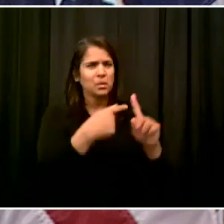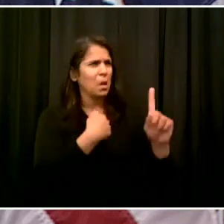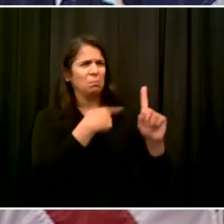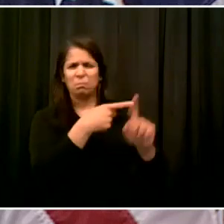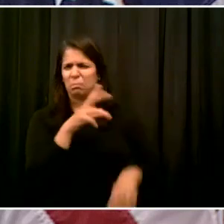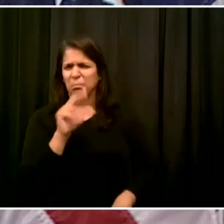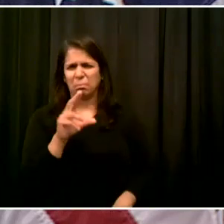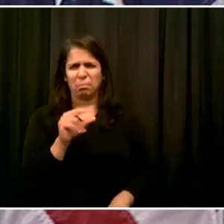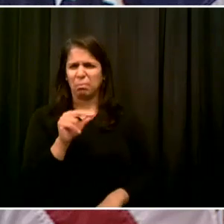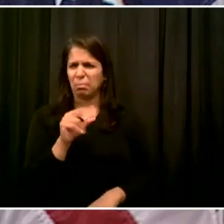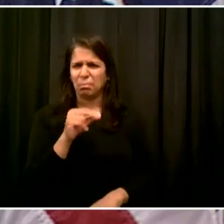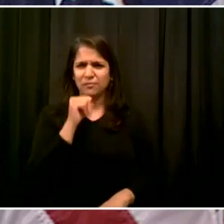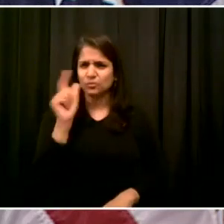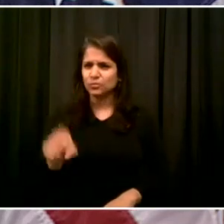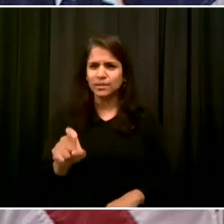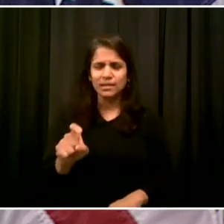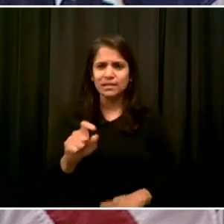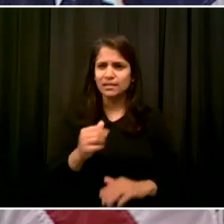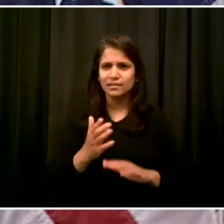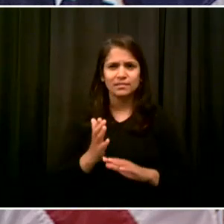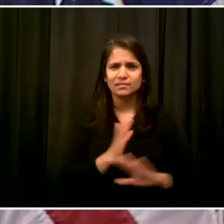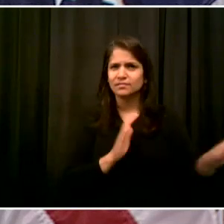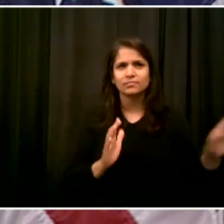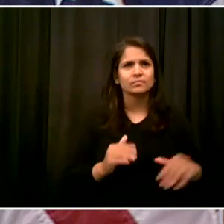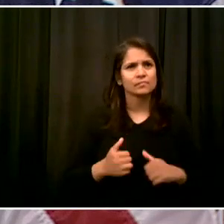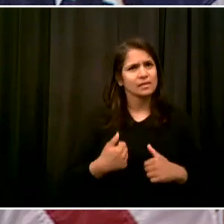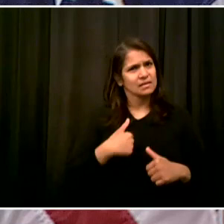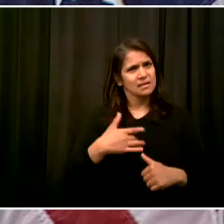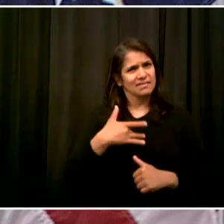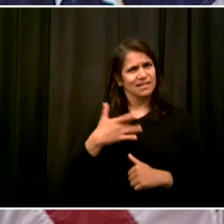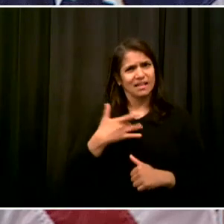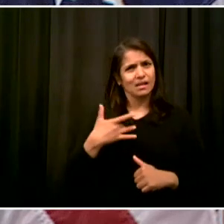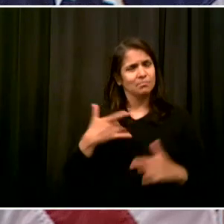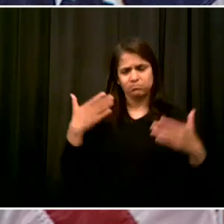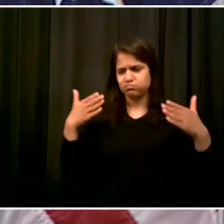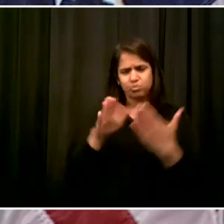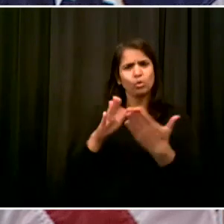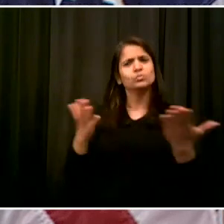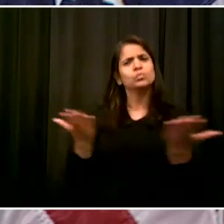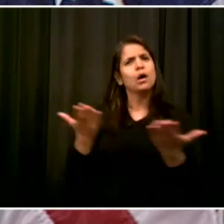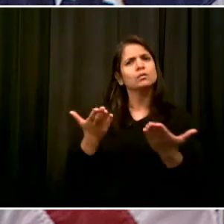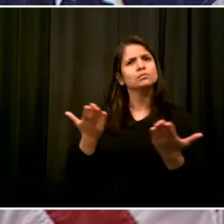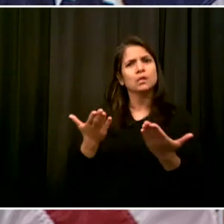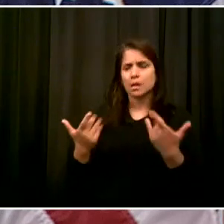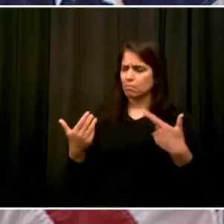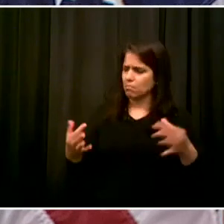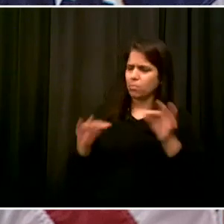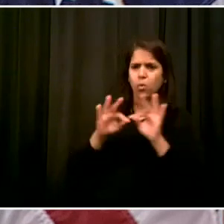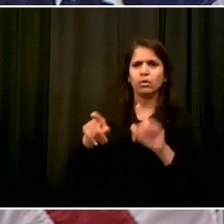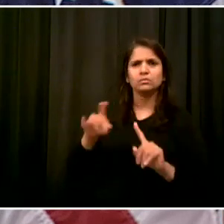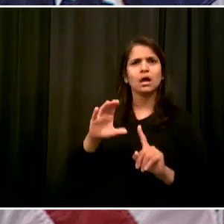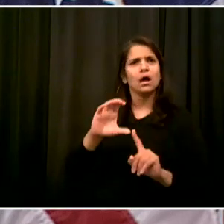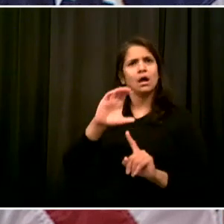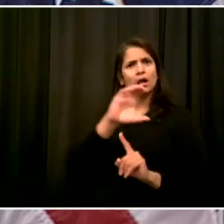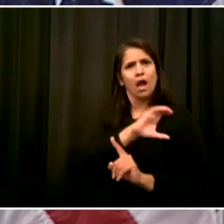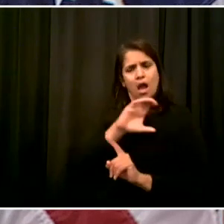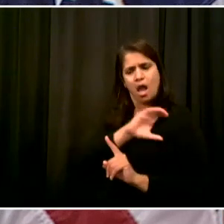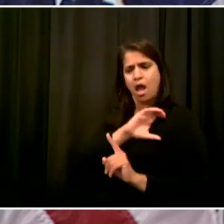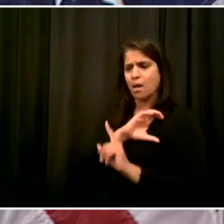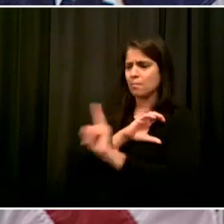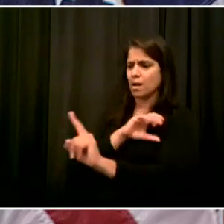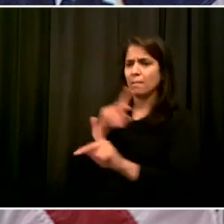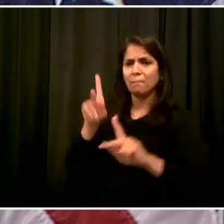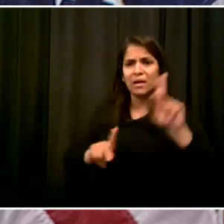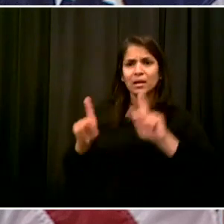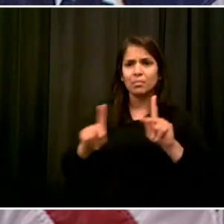making policing not something from outside, disconnected, or in any way oppressive, making it something of and by and